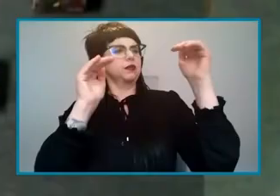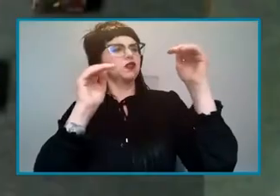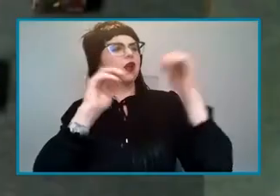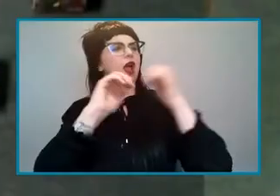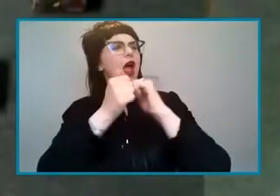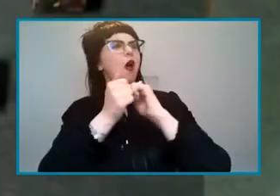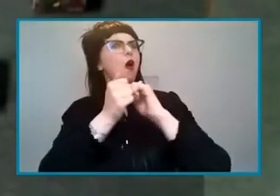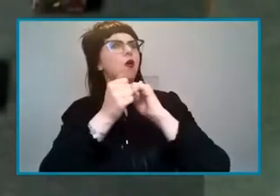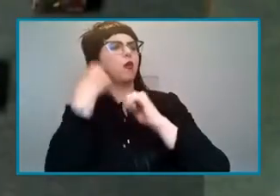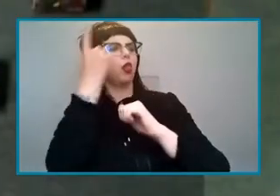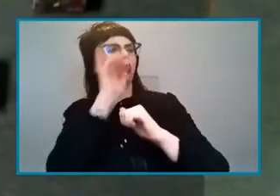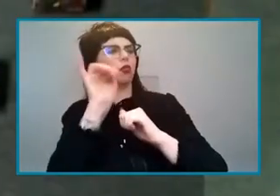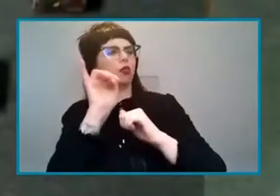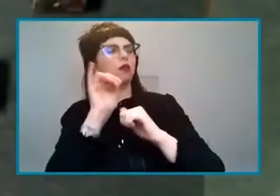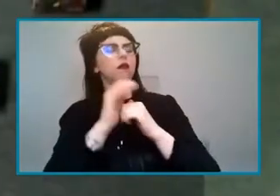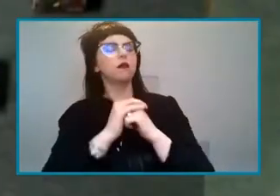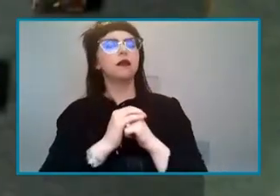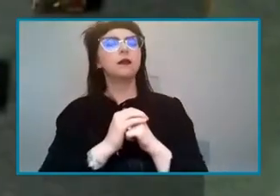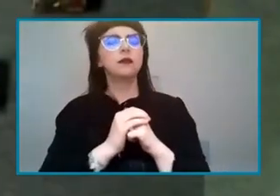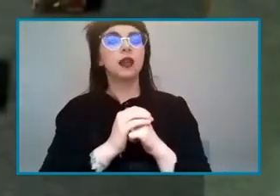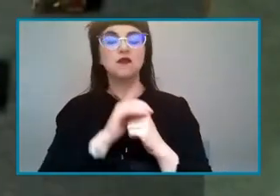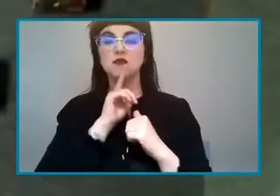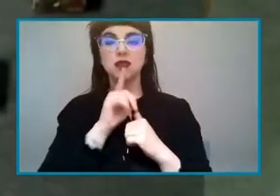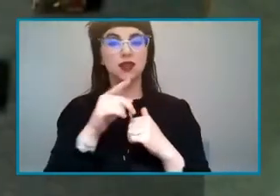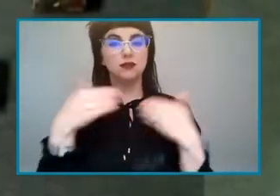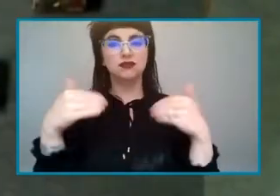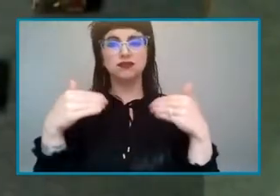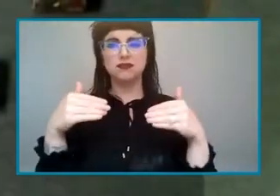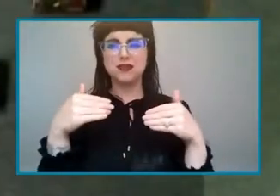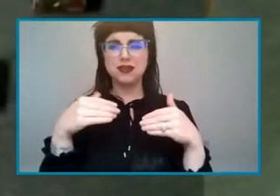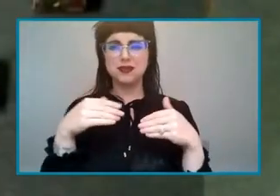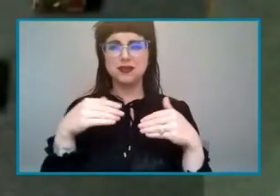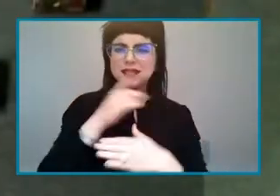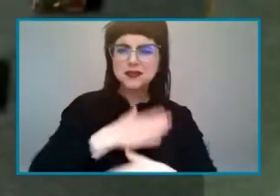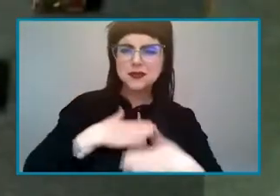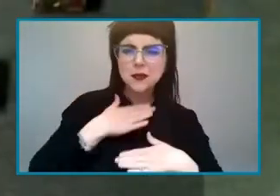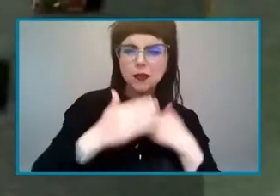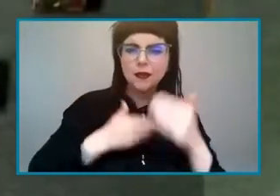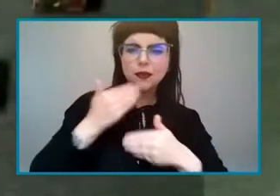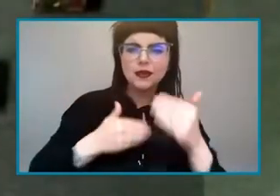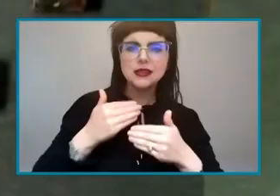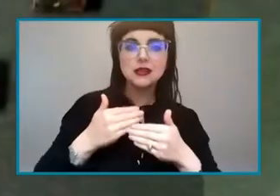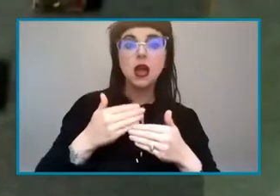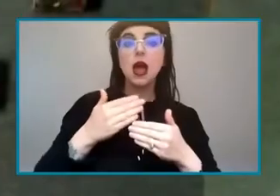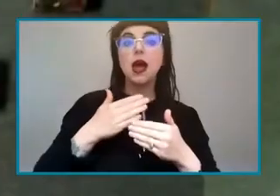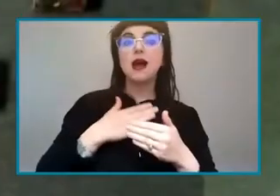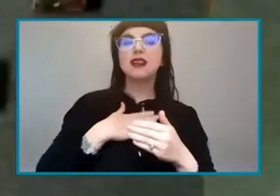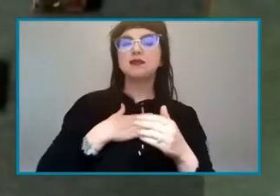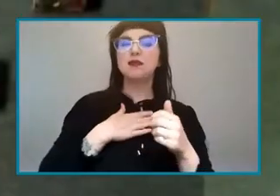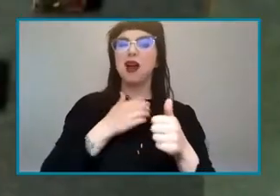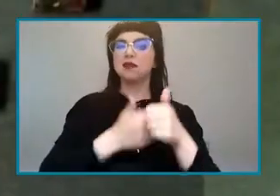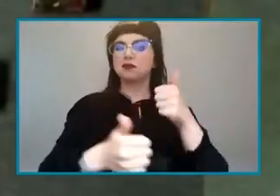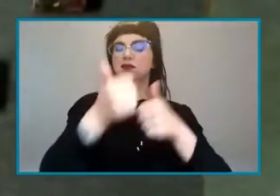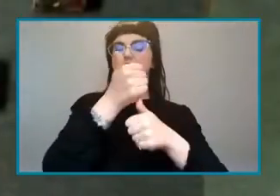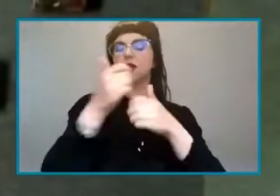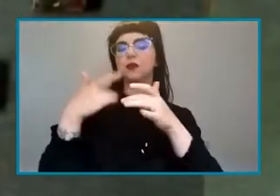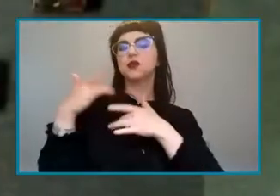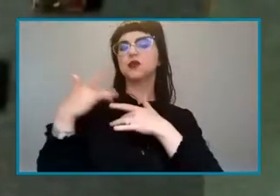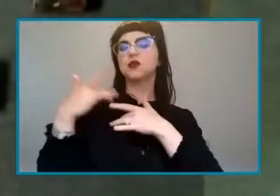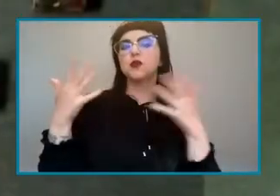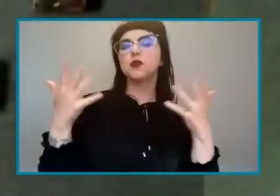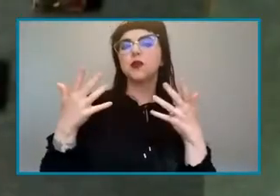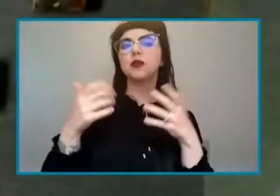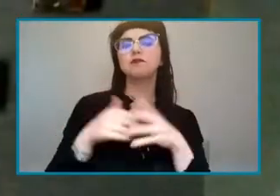of looking at things. And I have to say it was a really enjoyable process. My main concern prior was, is there going to